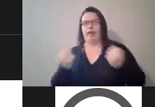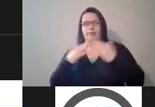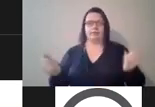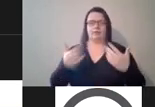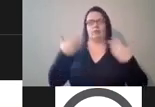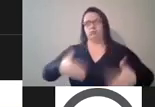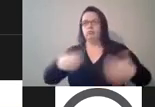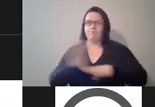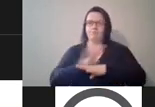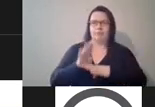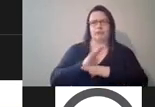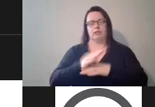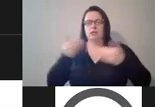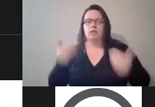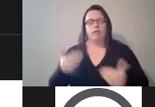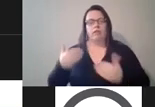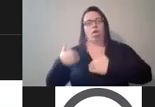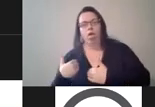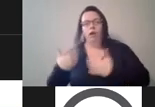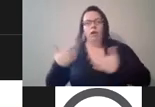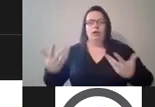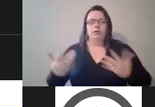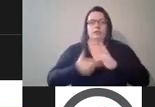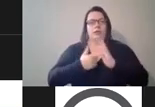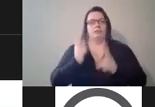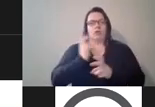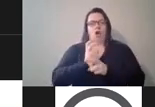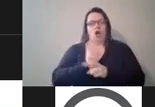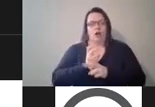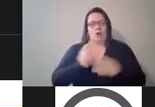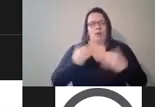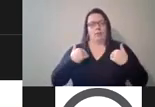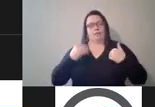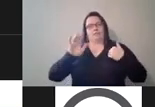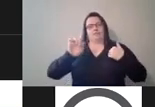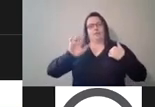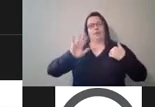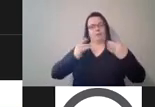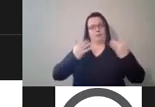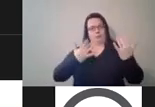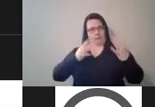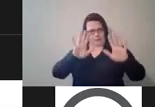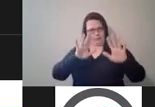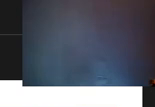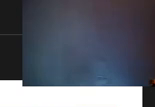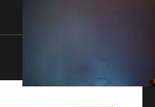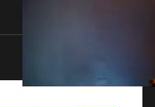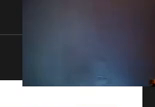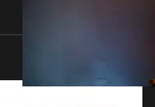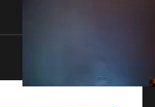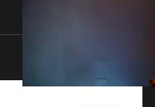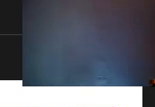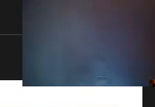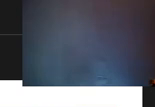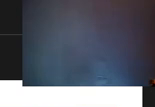hard to pump the brakes and to slow down and to take the time to do that clinical